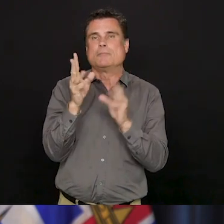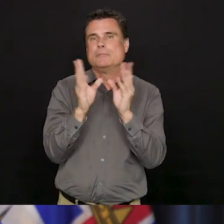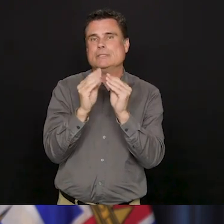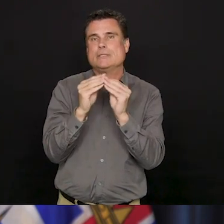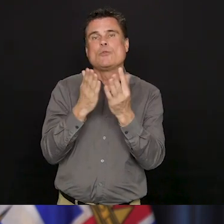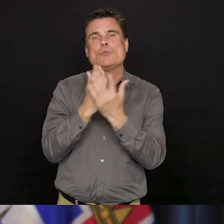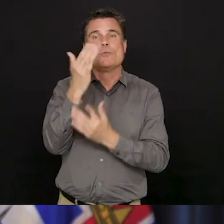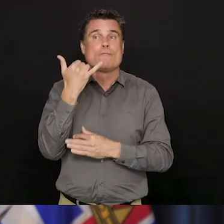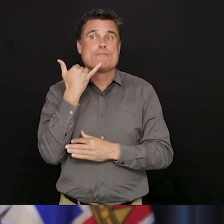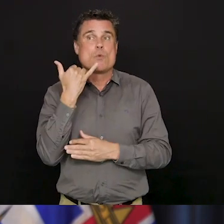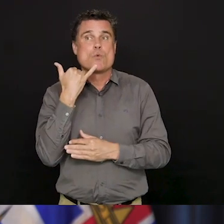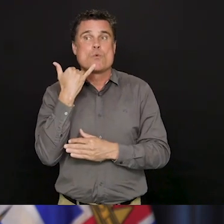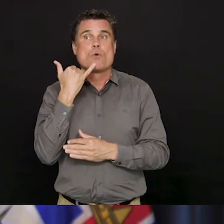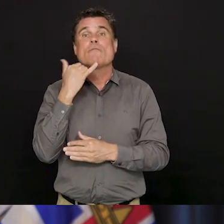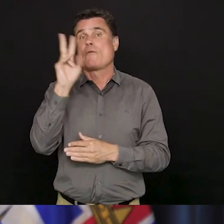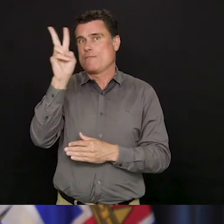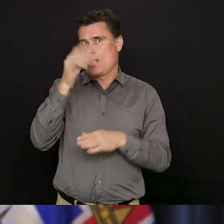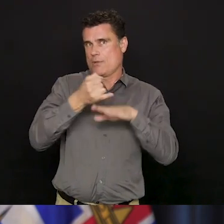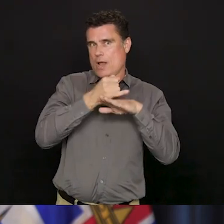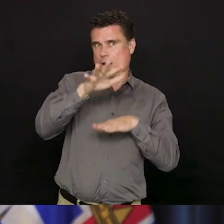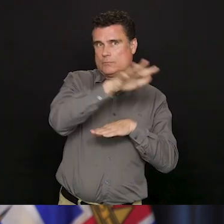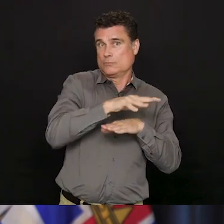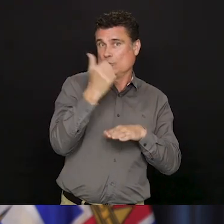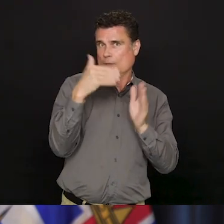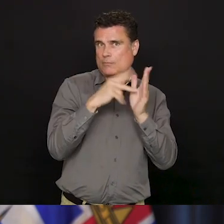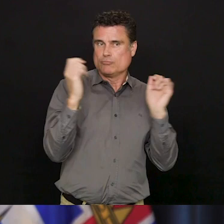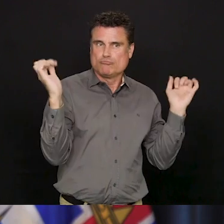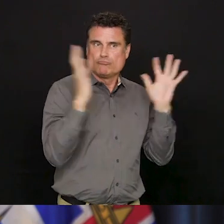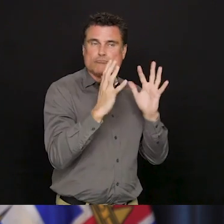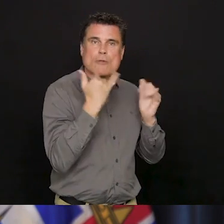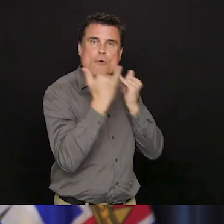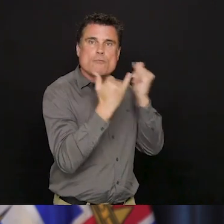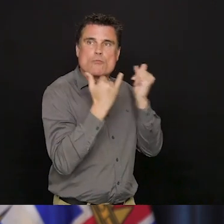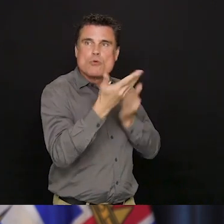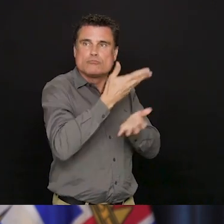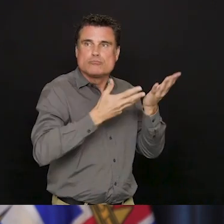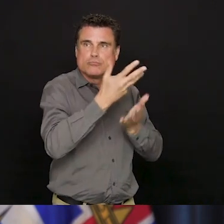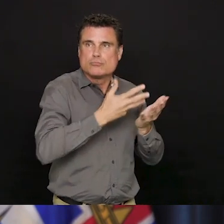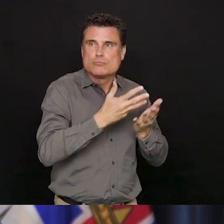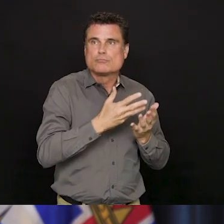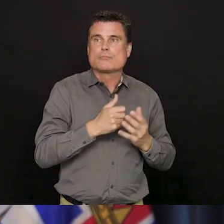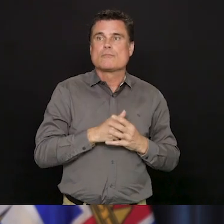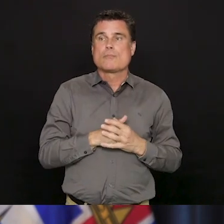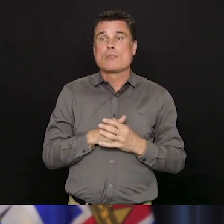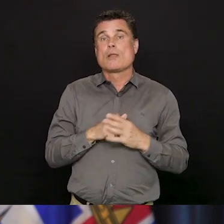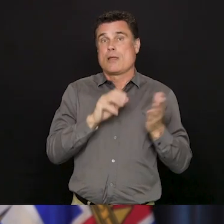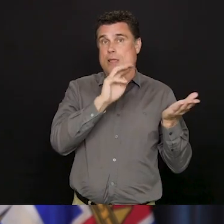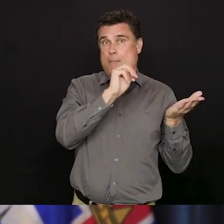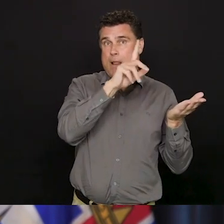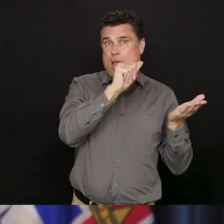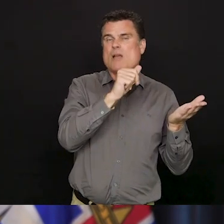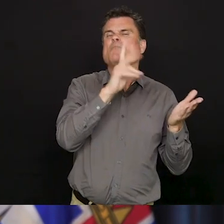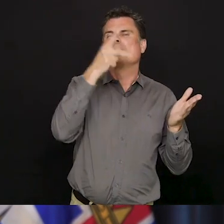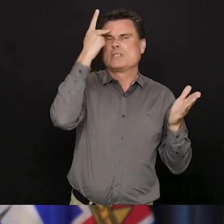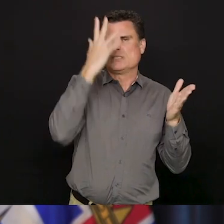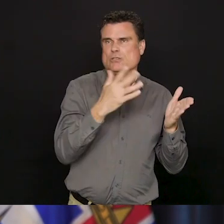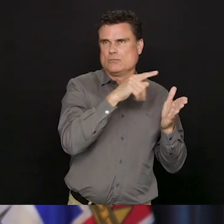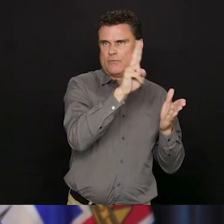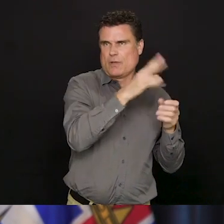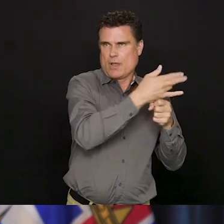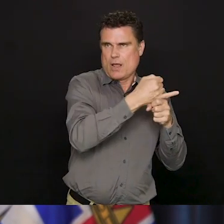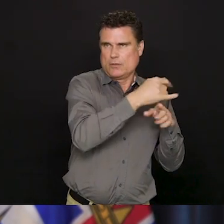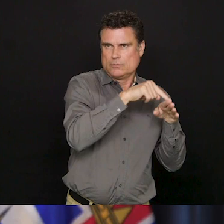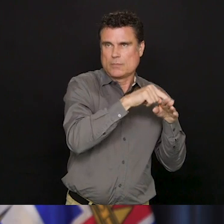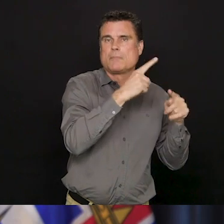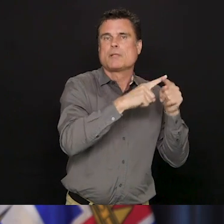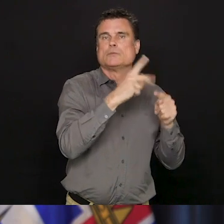MLA, and Sonia Furstino, MLA, with CEO Kathy McNeil and Medical Health Officer Dr. Richard Stanwyck, who